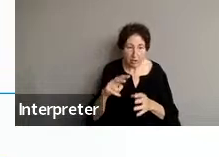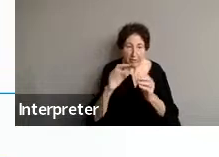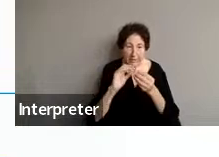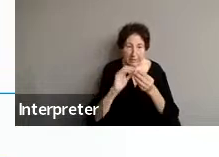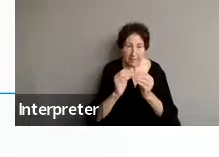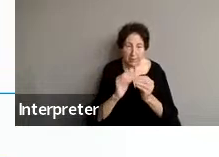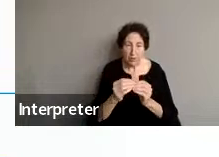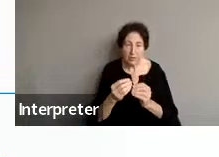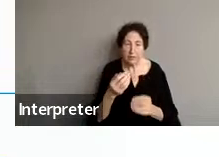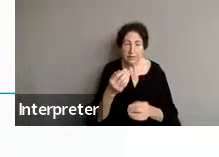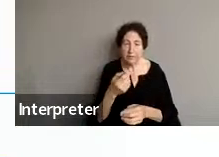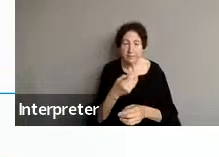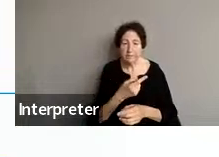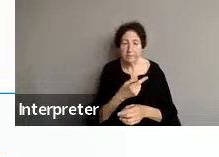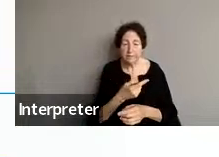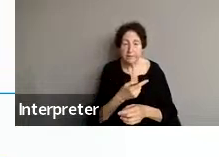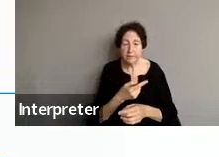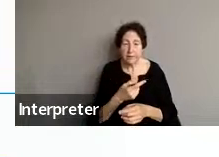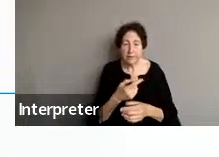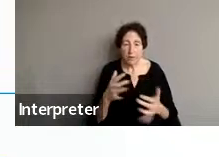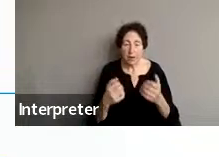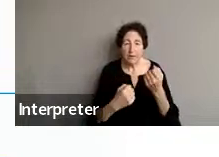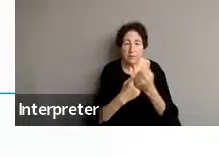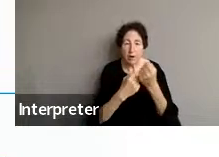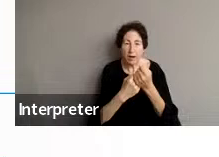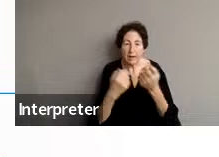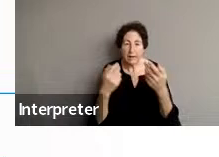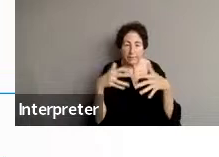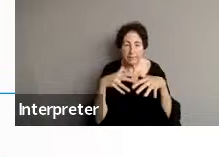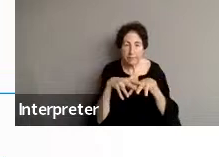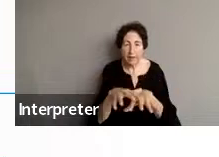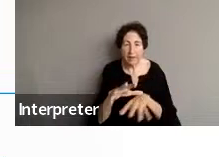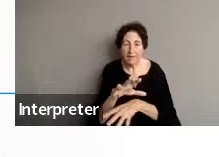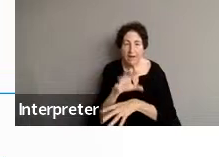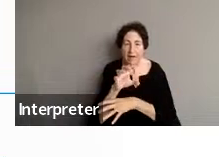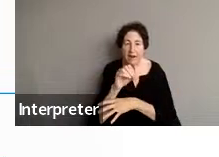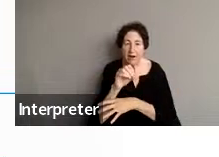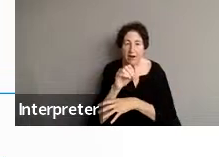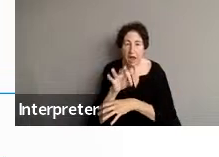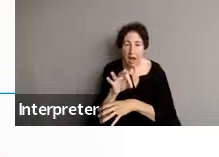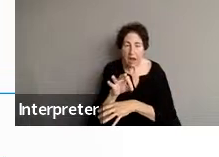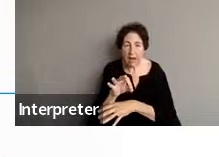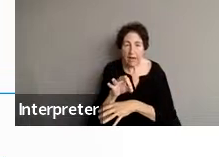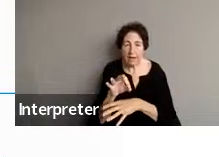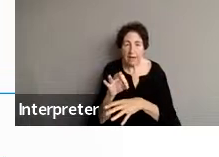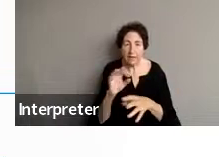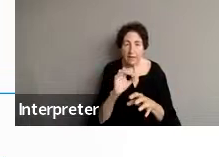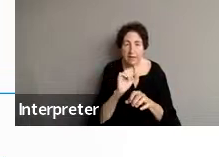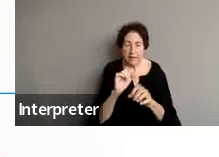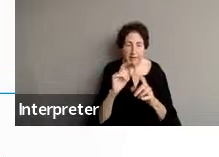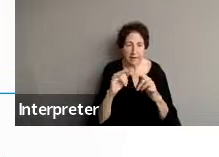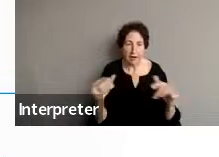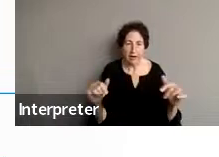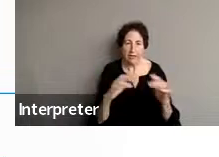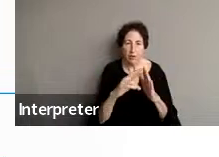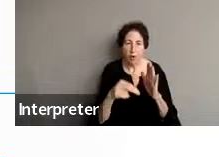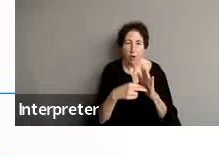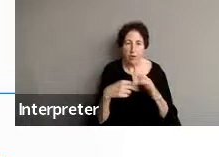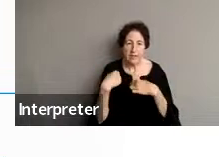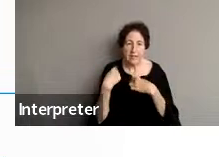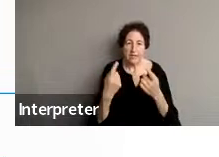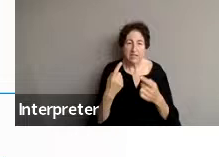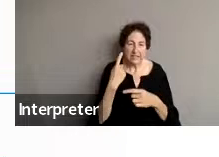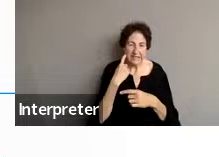numbers. We have supported the integration of 509 employees across St. Louis County in various roles since July 1.